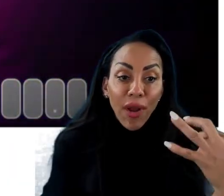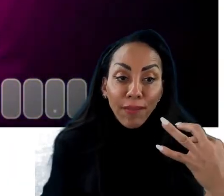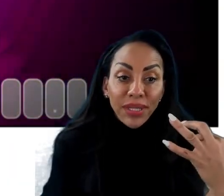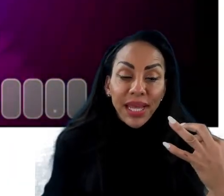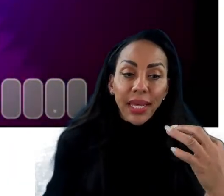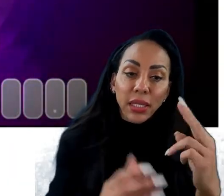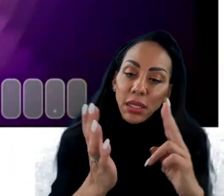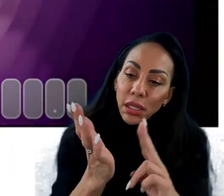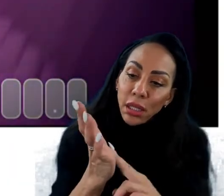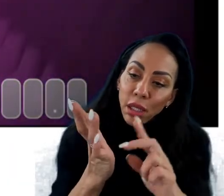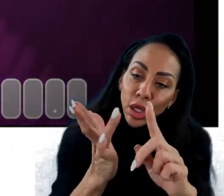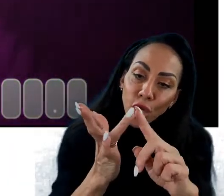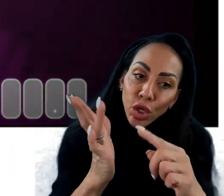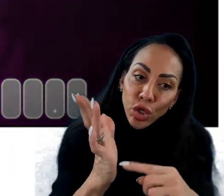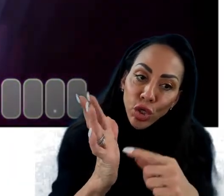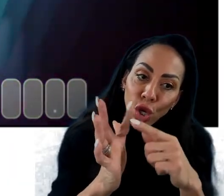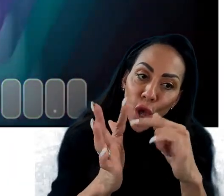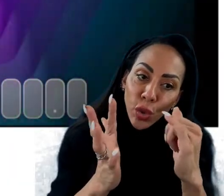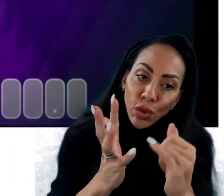they hit the sides.